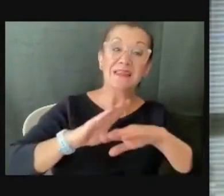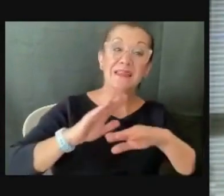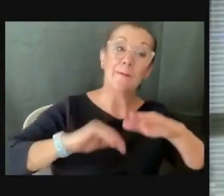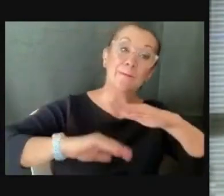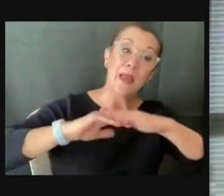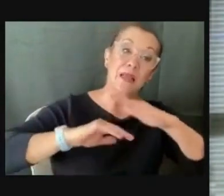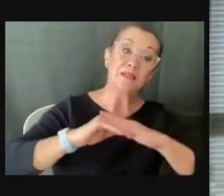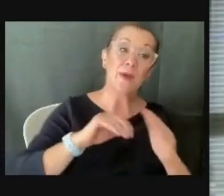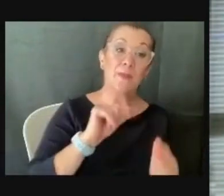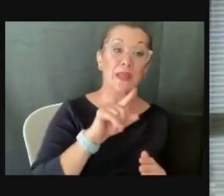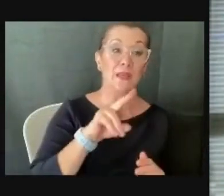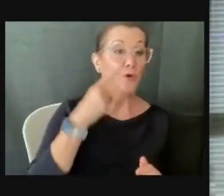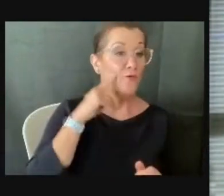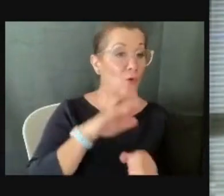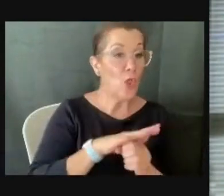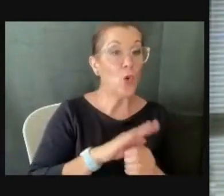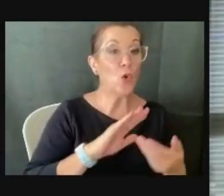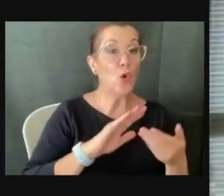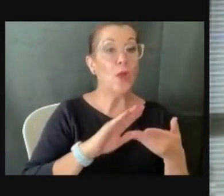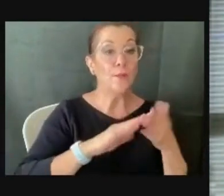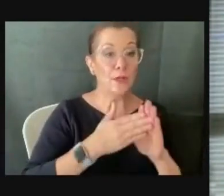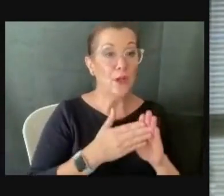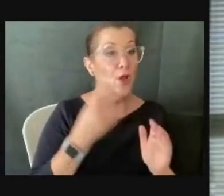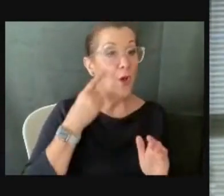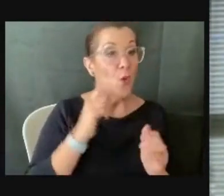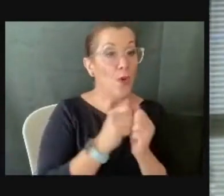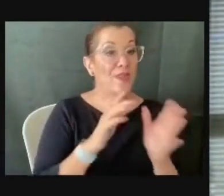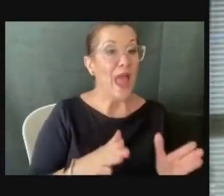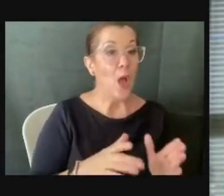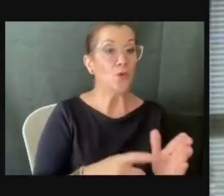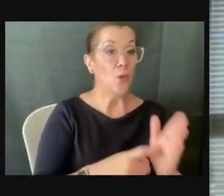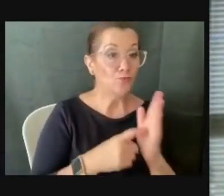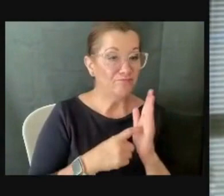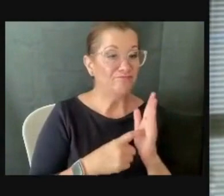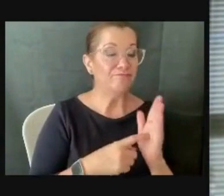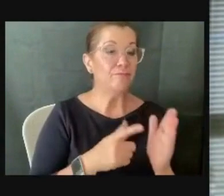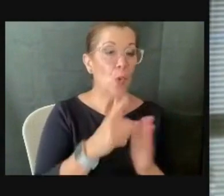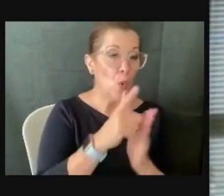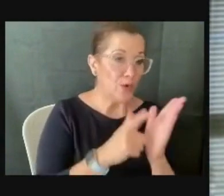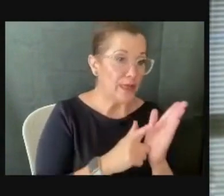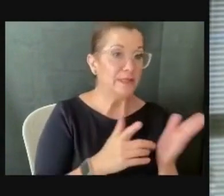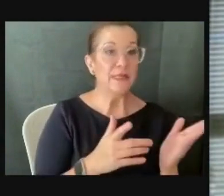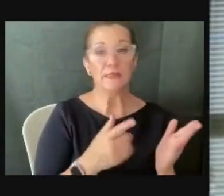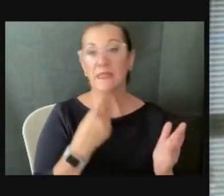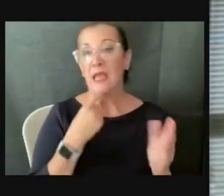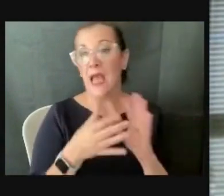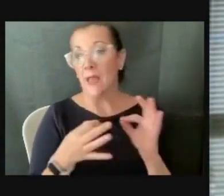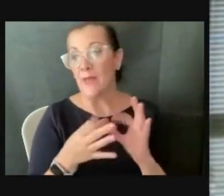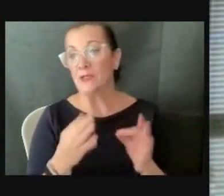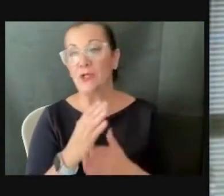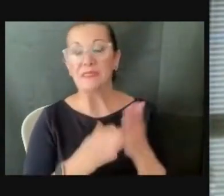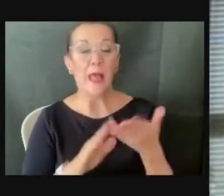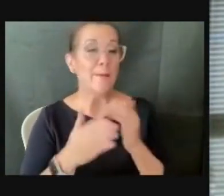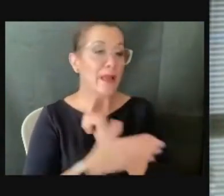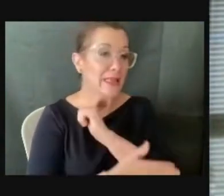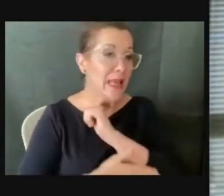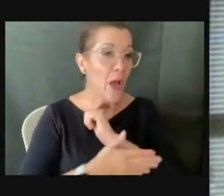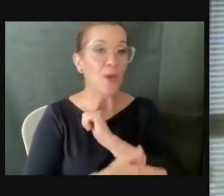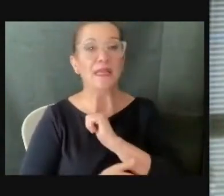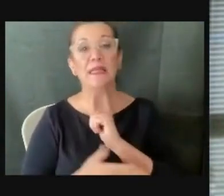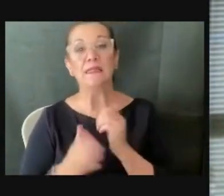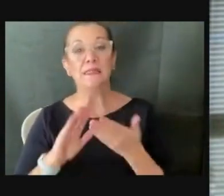local municipalities without ADU ordinances. So like I mentioned, some counties or cities